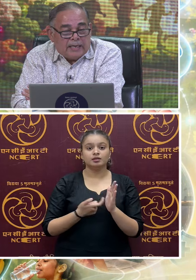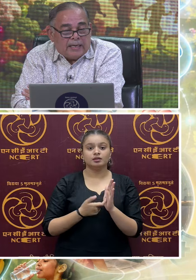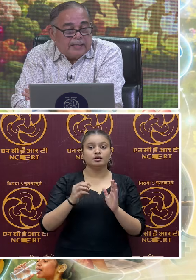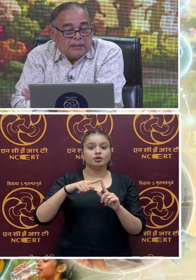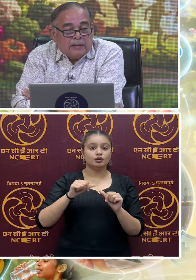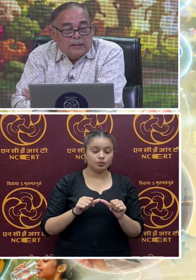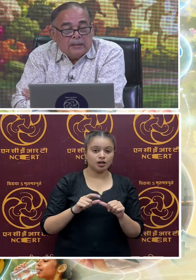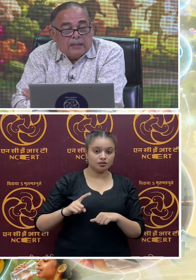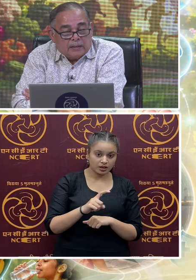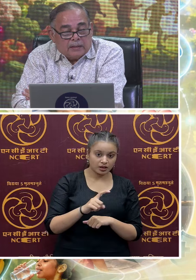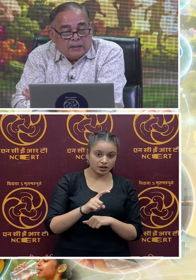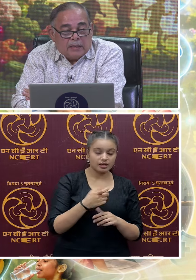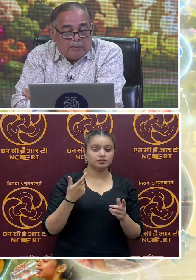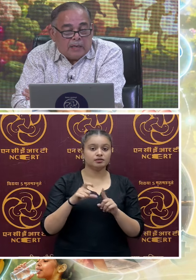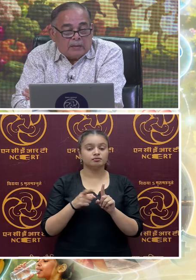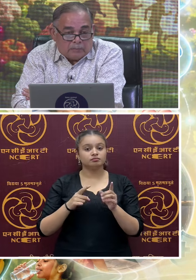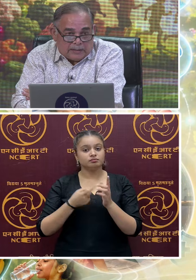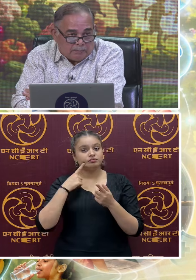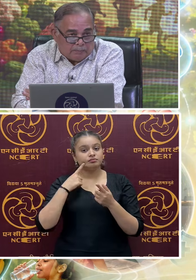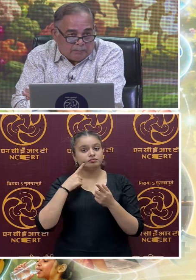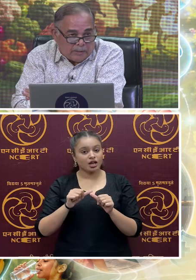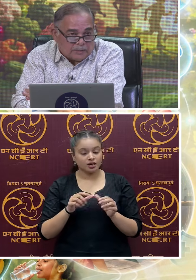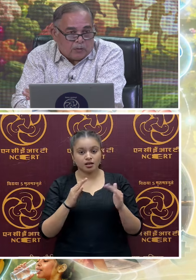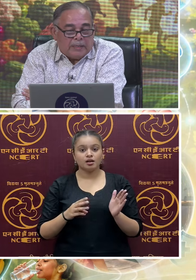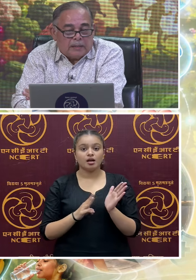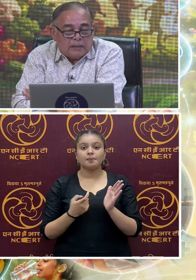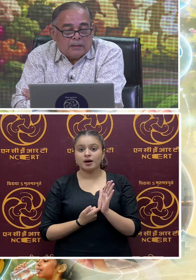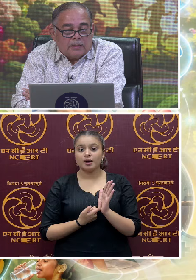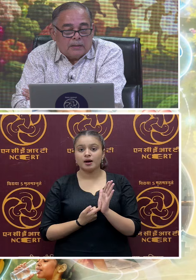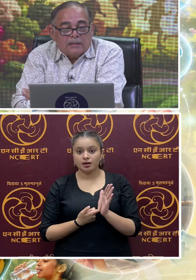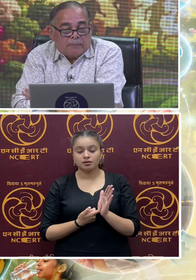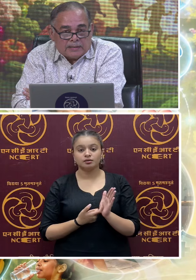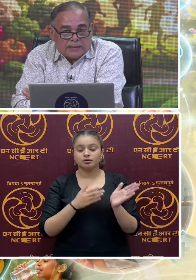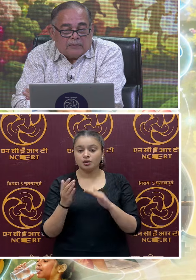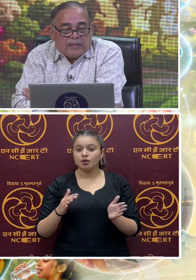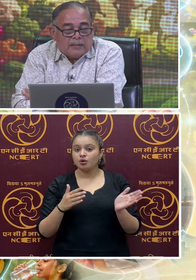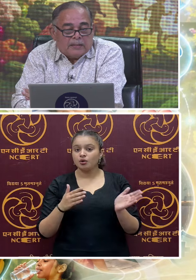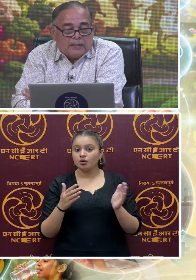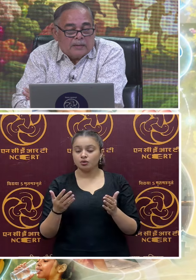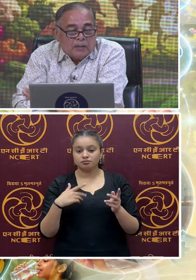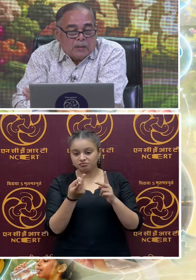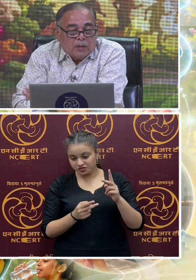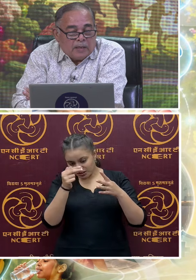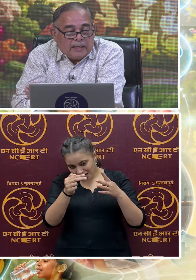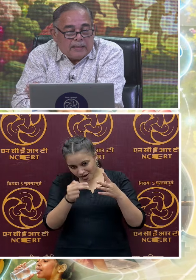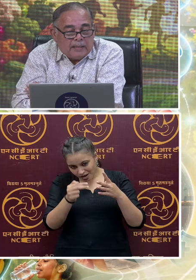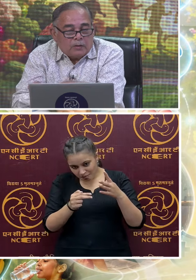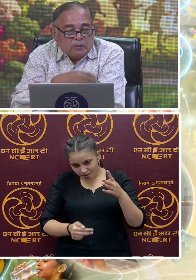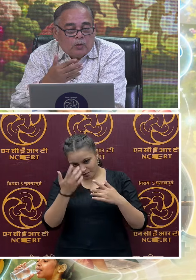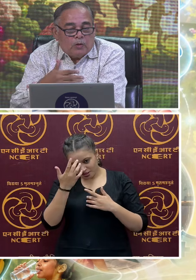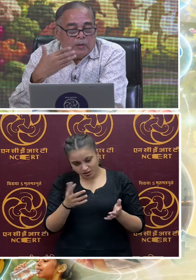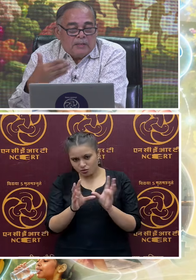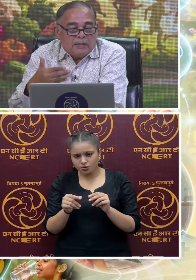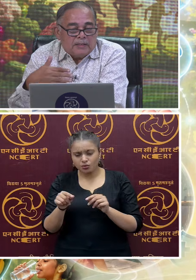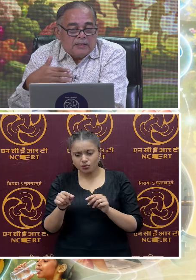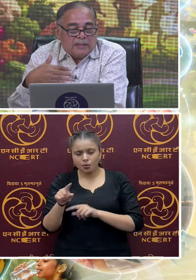rotavirus, diarrhea, then MR, that is mumps and rubella, Japanese encephalitis, and you